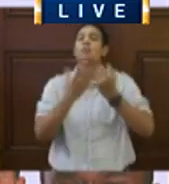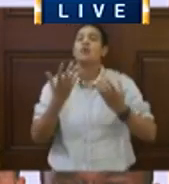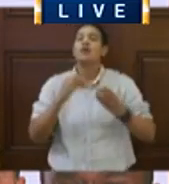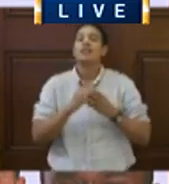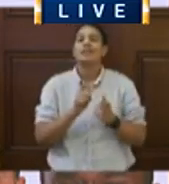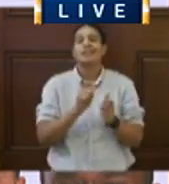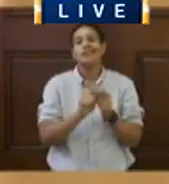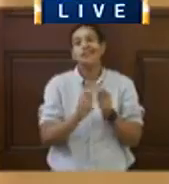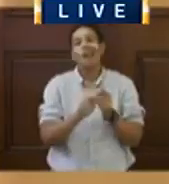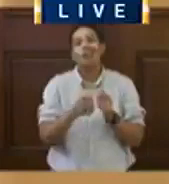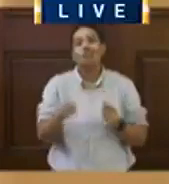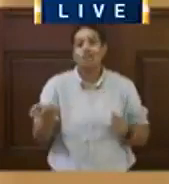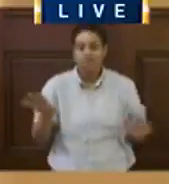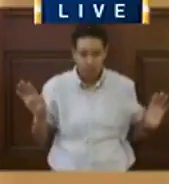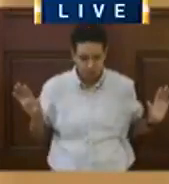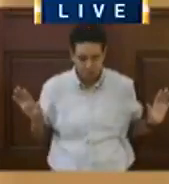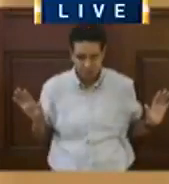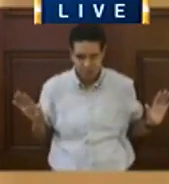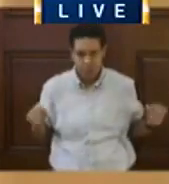transfer.